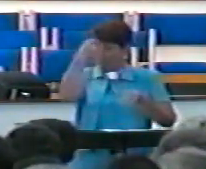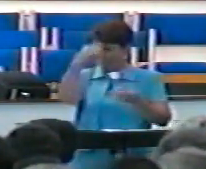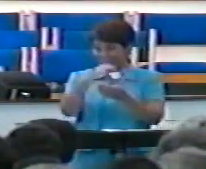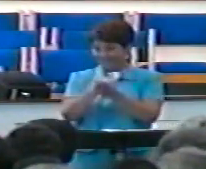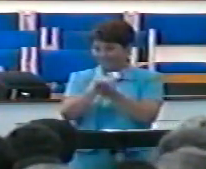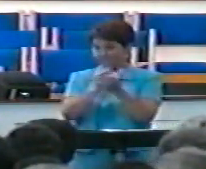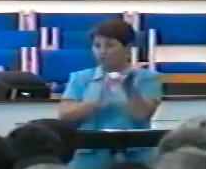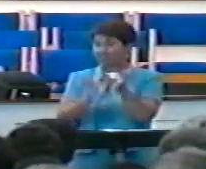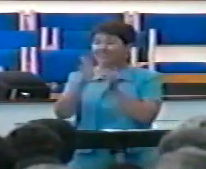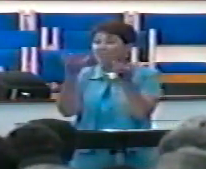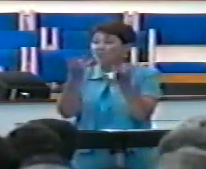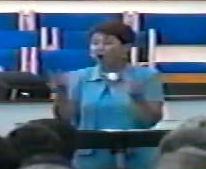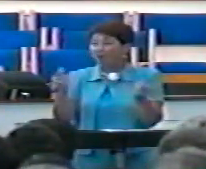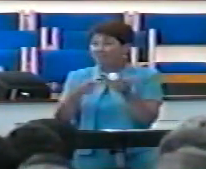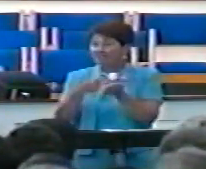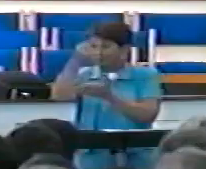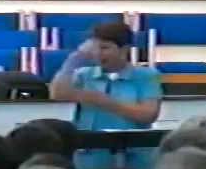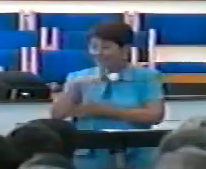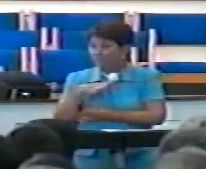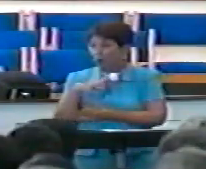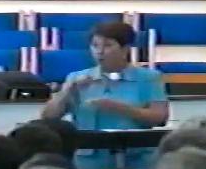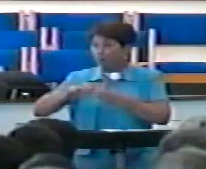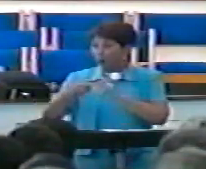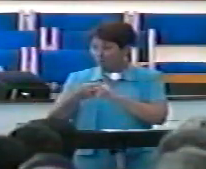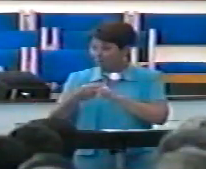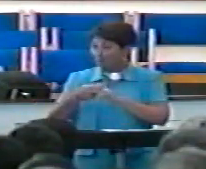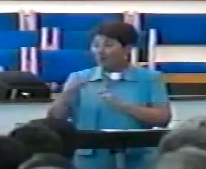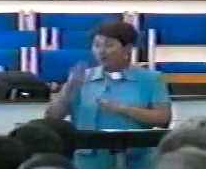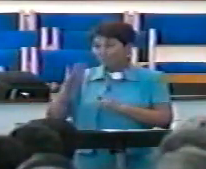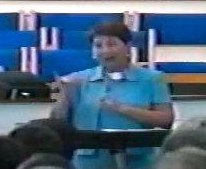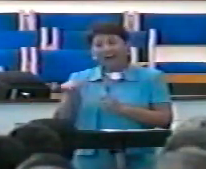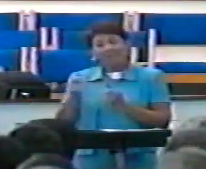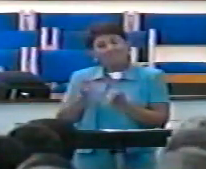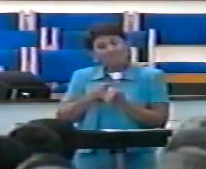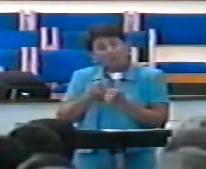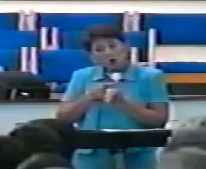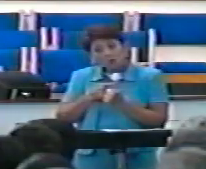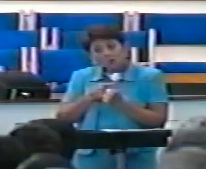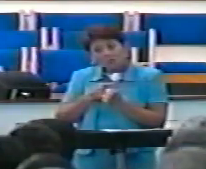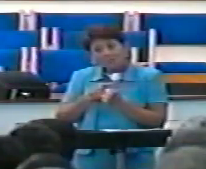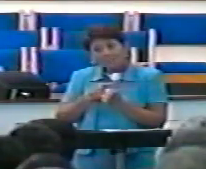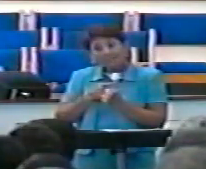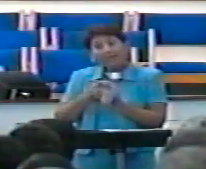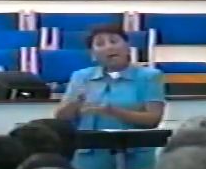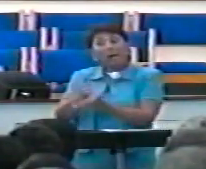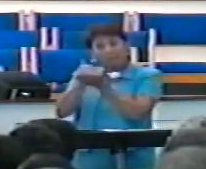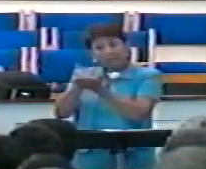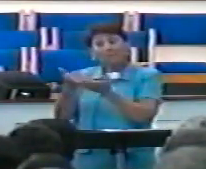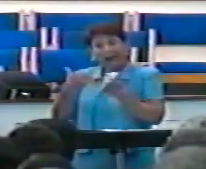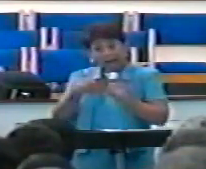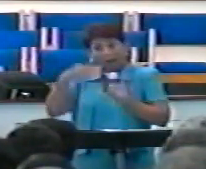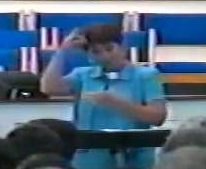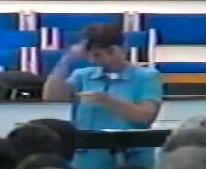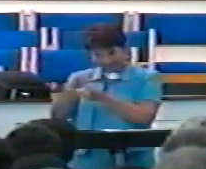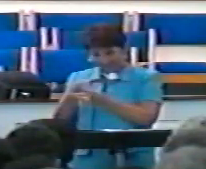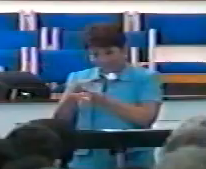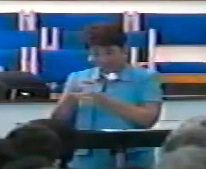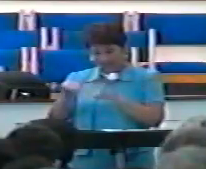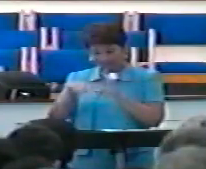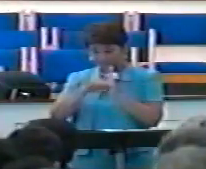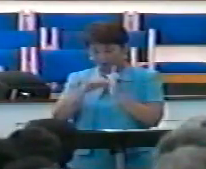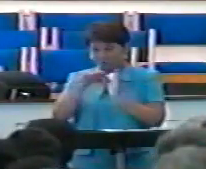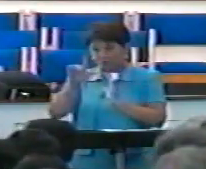solved this man's problem by cultivating, first of all, his faith. Now notice what happened. He said in verse 25, he said to